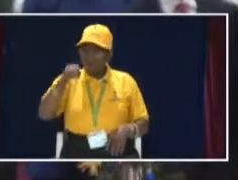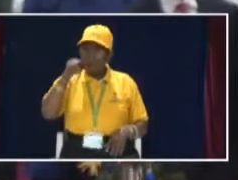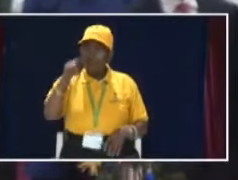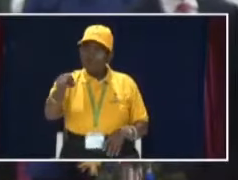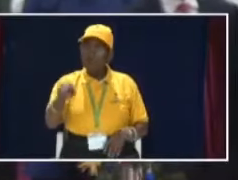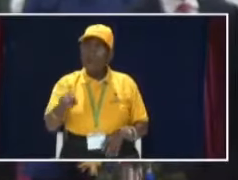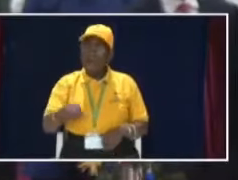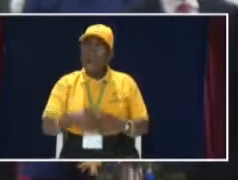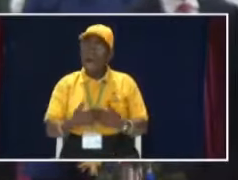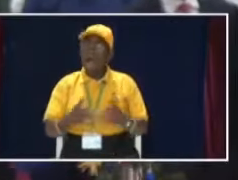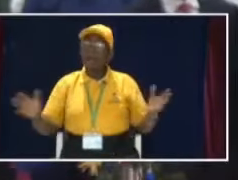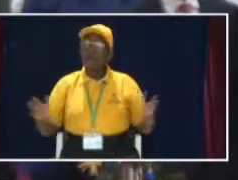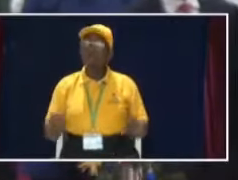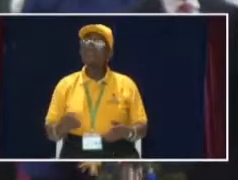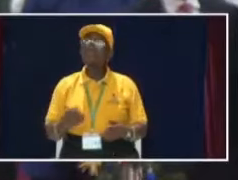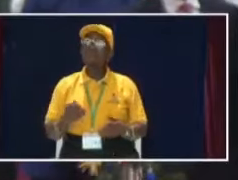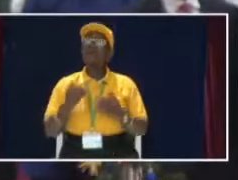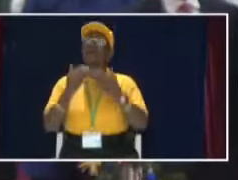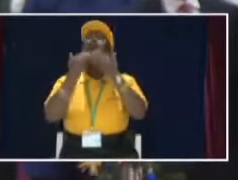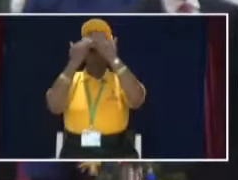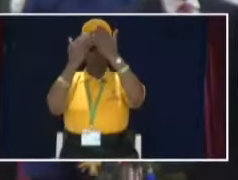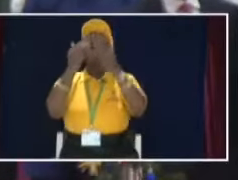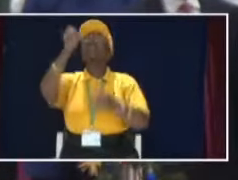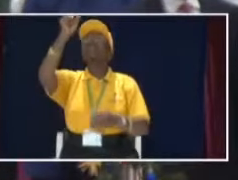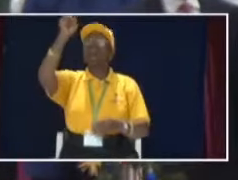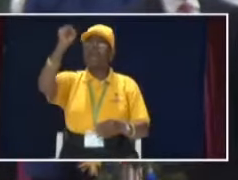how much thanks have you given me?